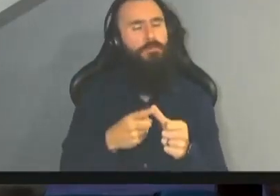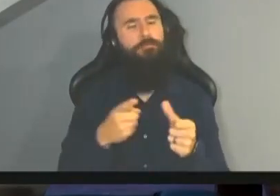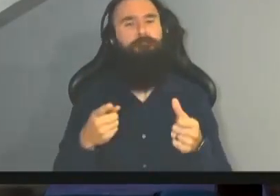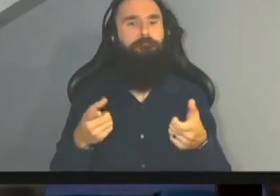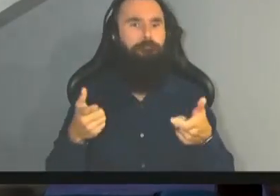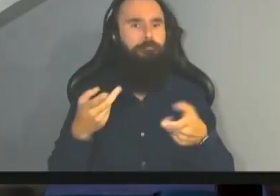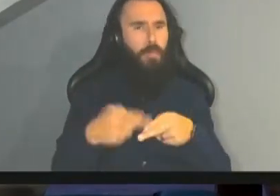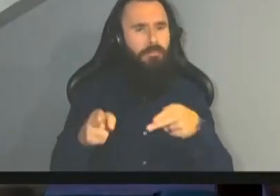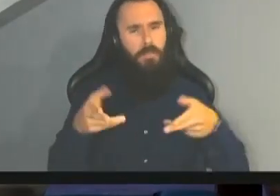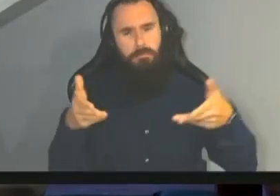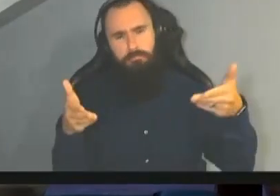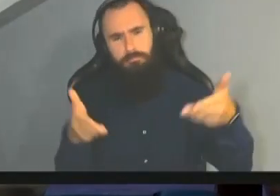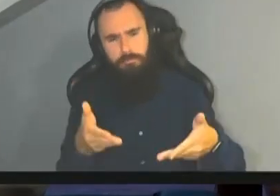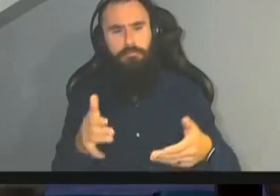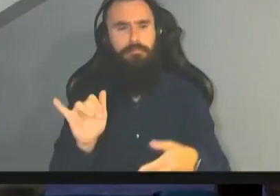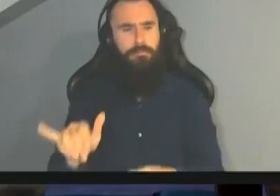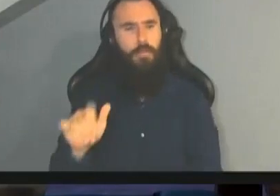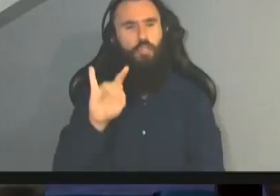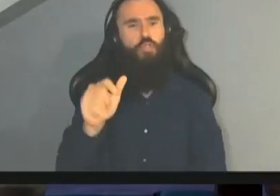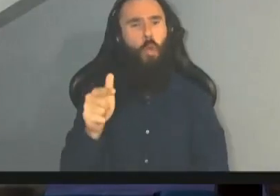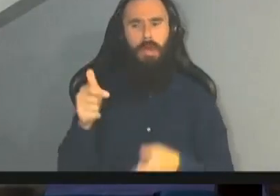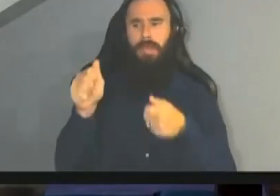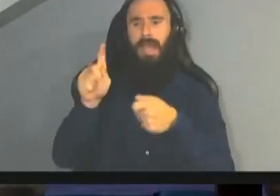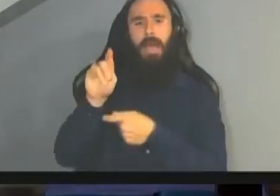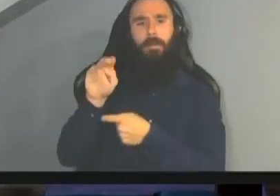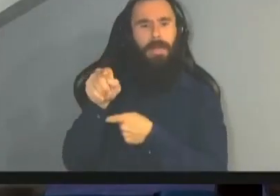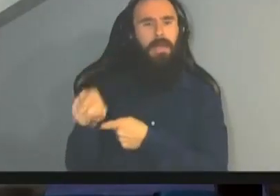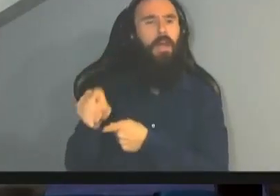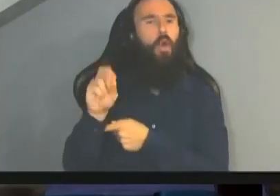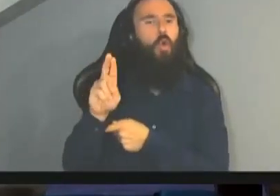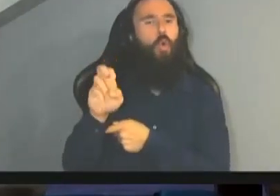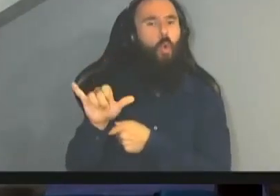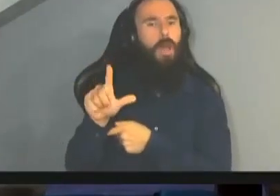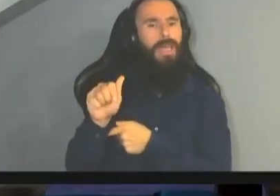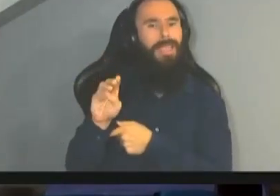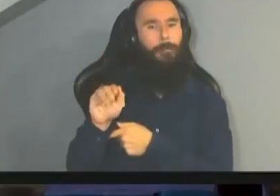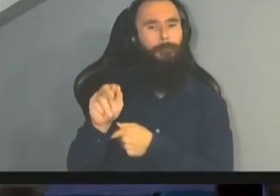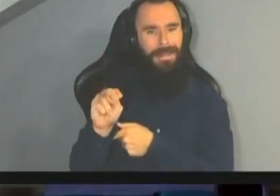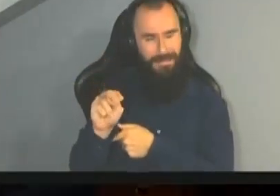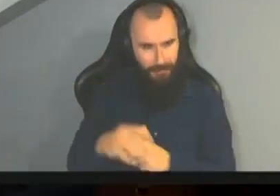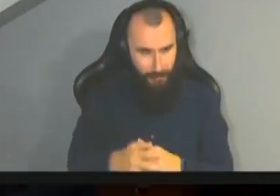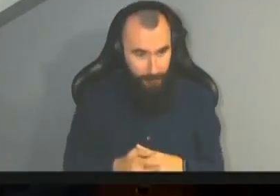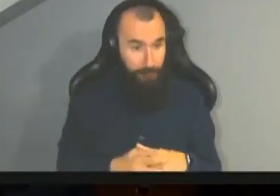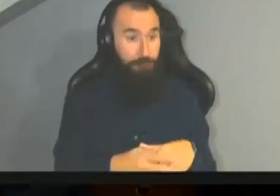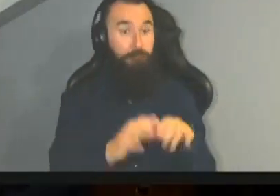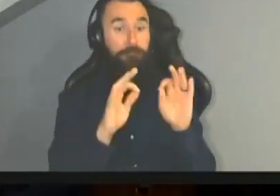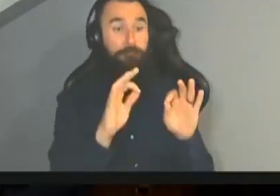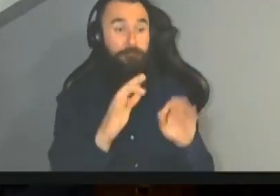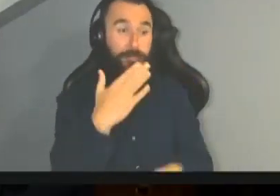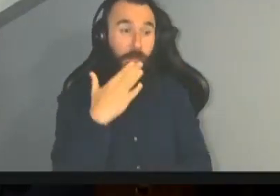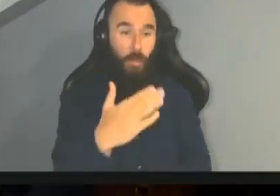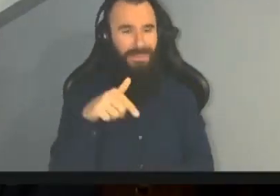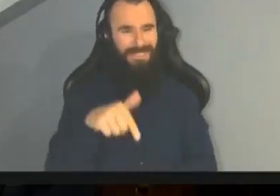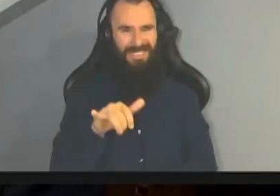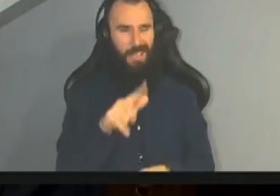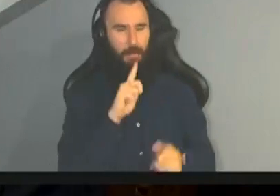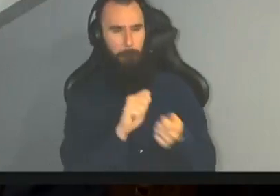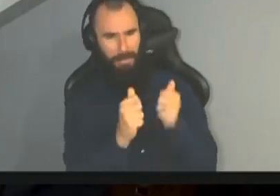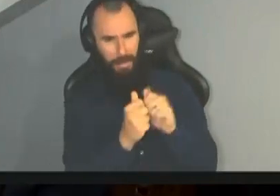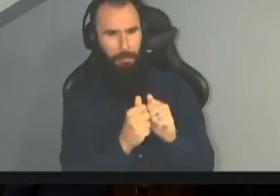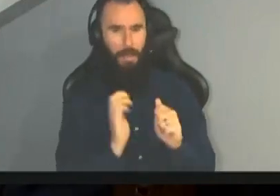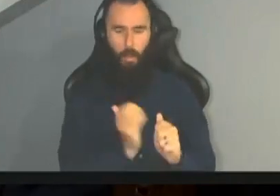by Zoning Administrator Corey Lehman. Thank you. This is an amendment to the zoning